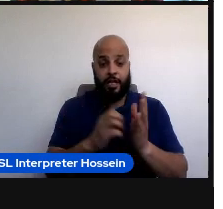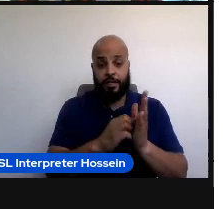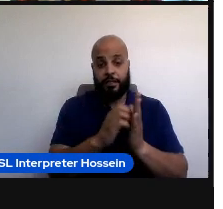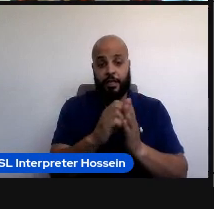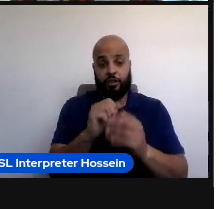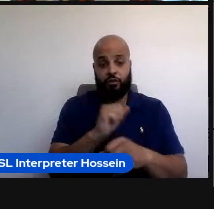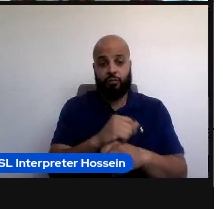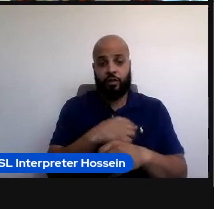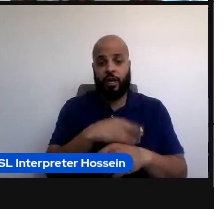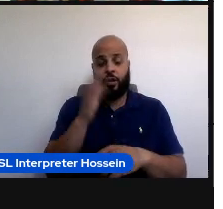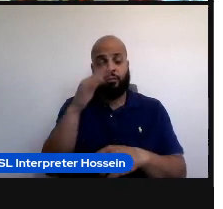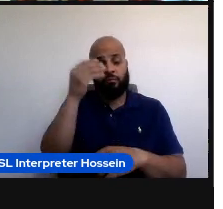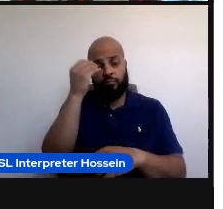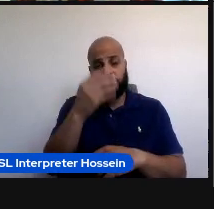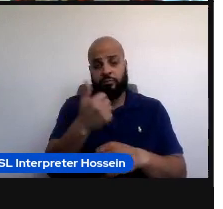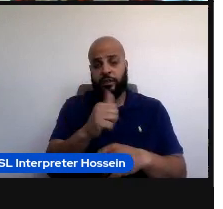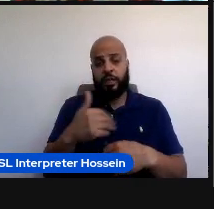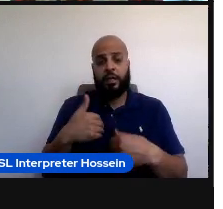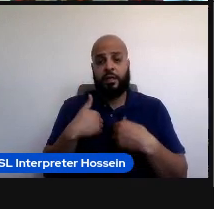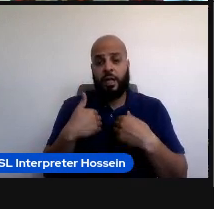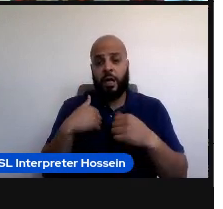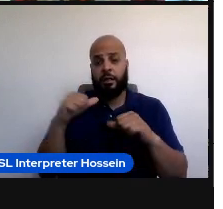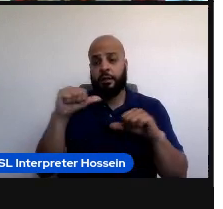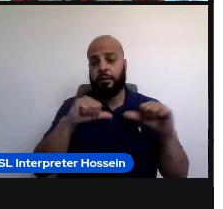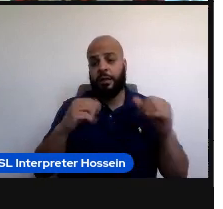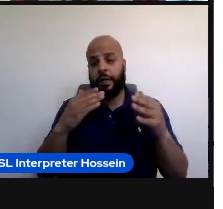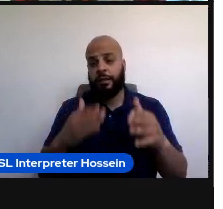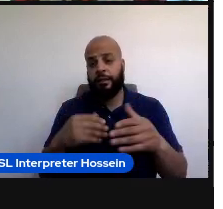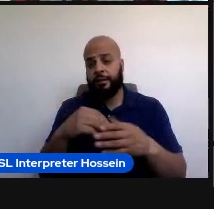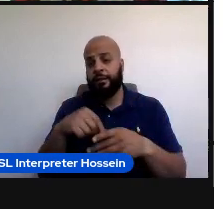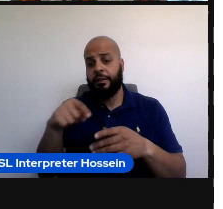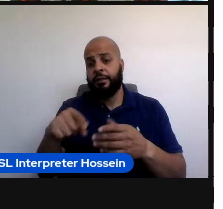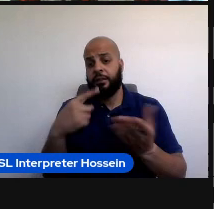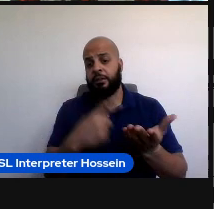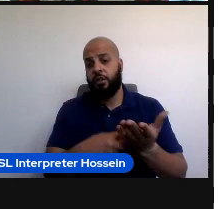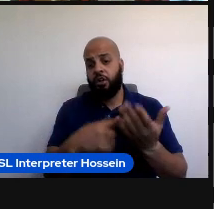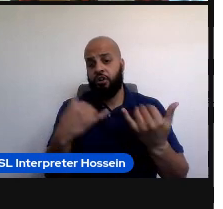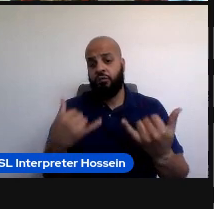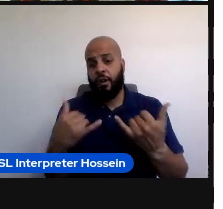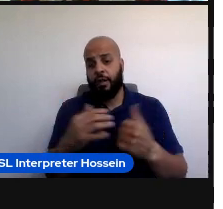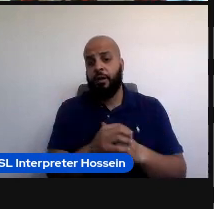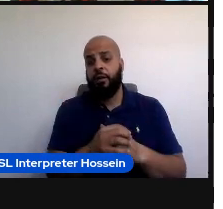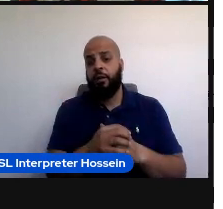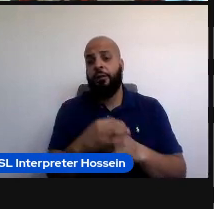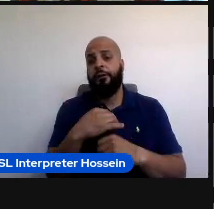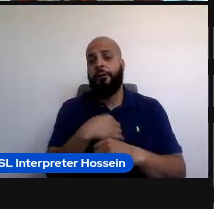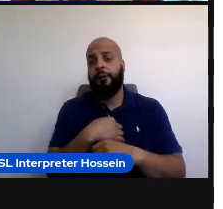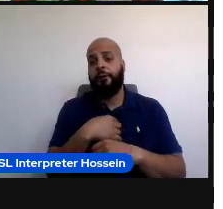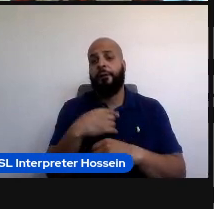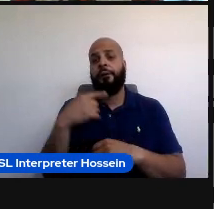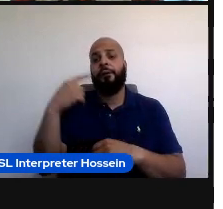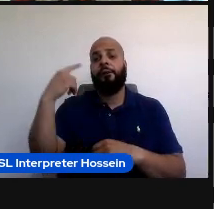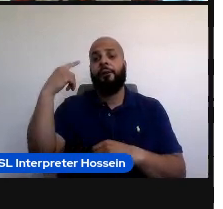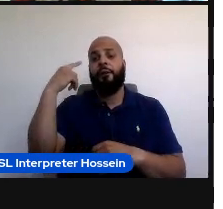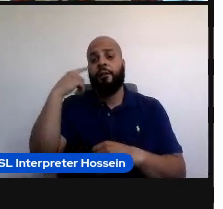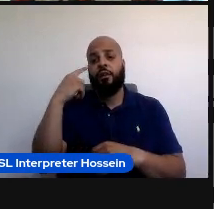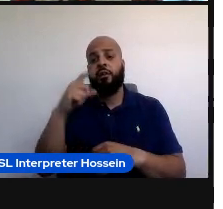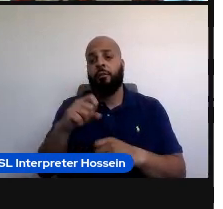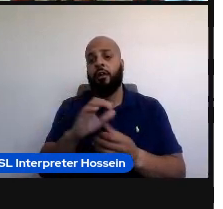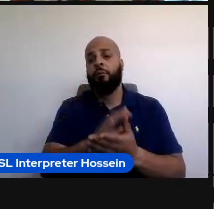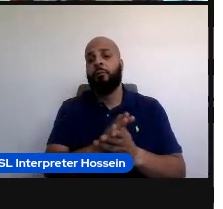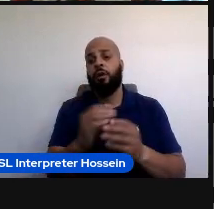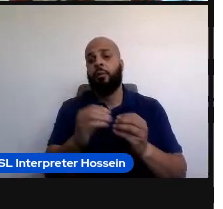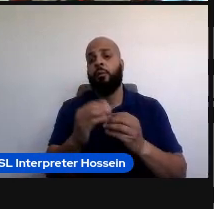to any young scientists that are on this in this talk right now is that you have to become comfortable with making